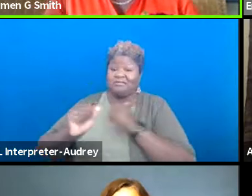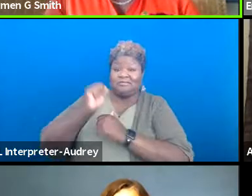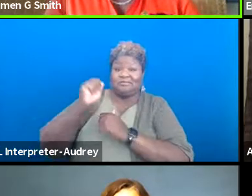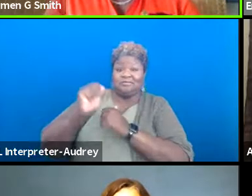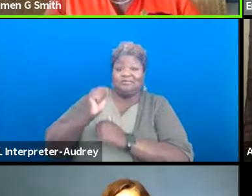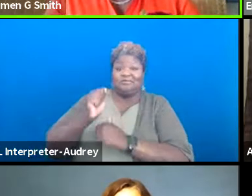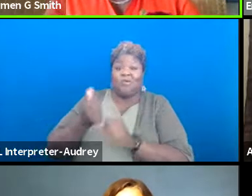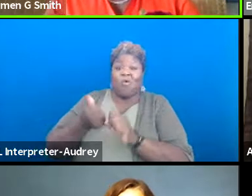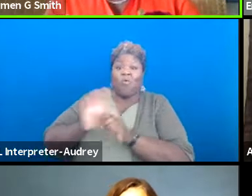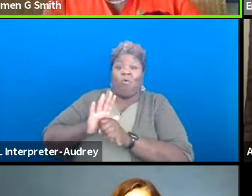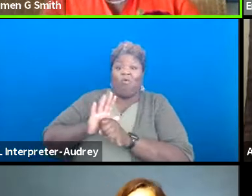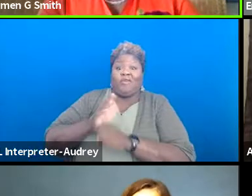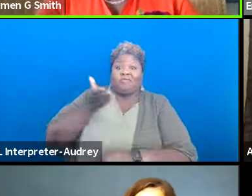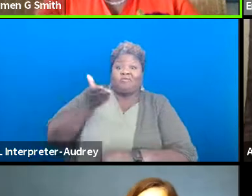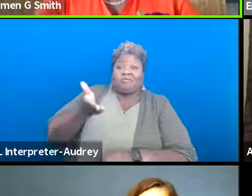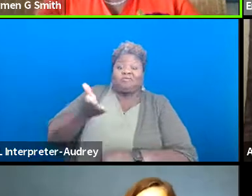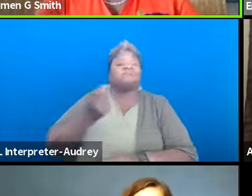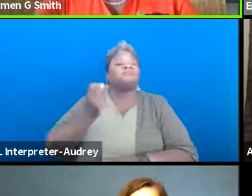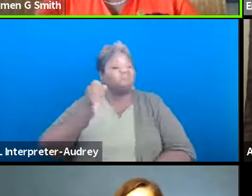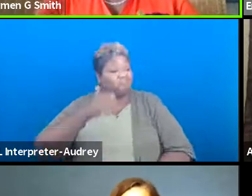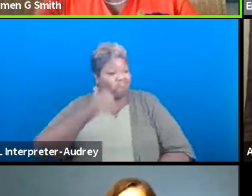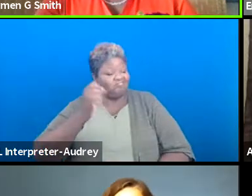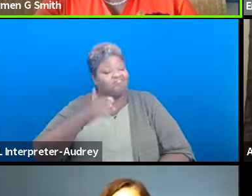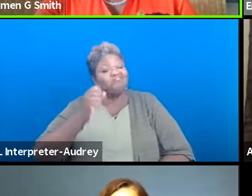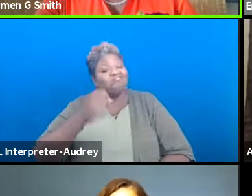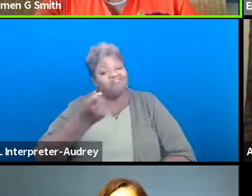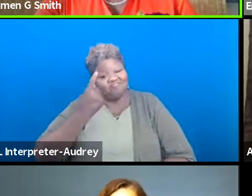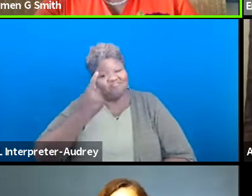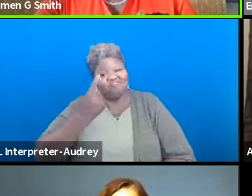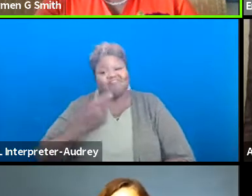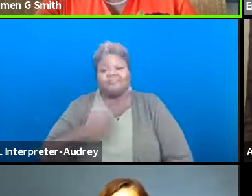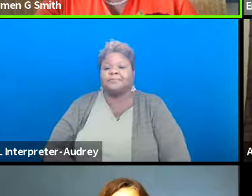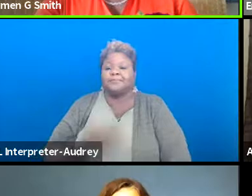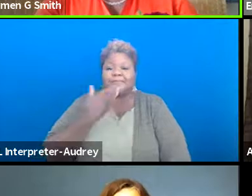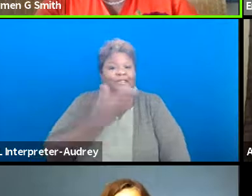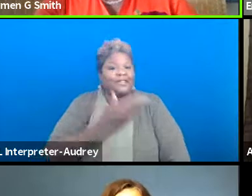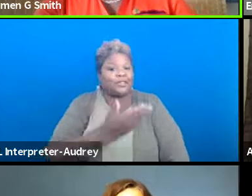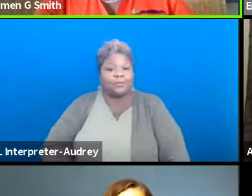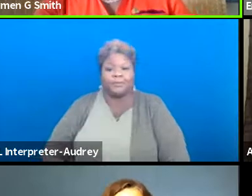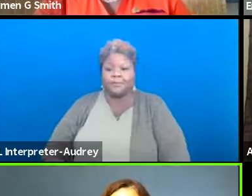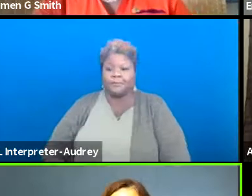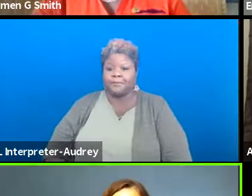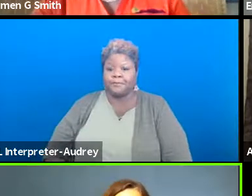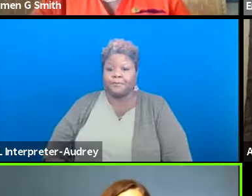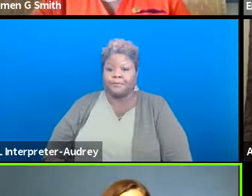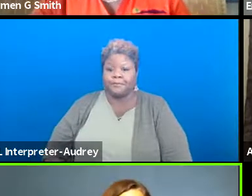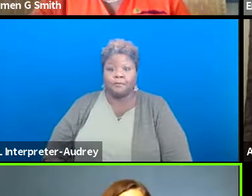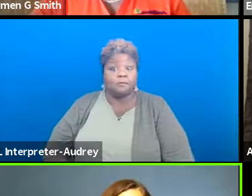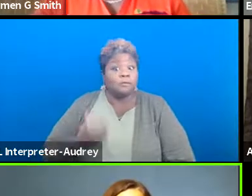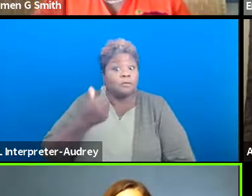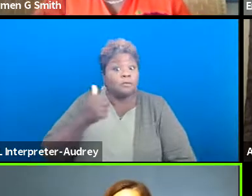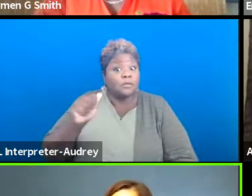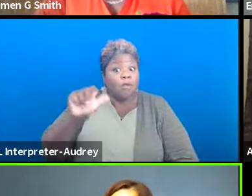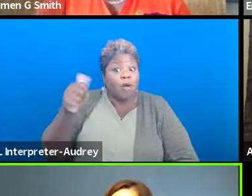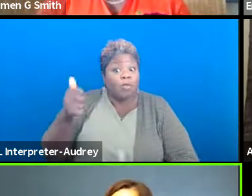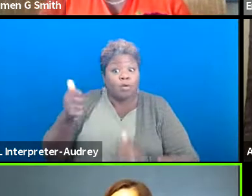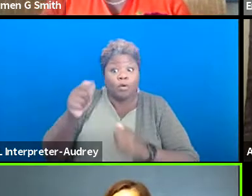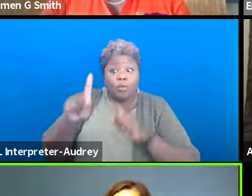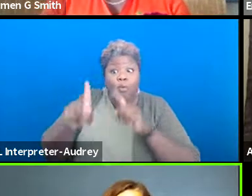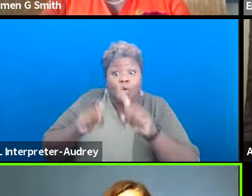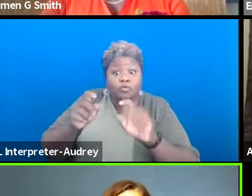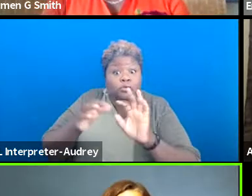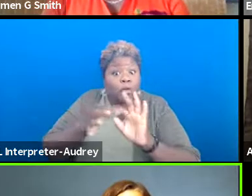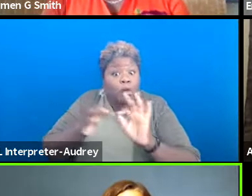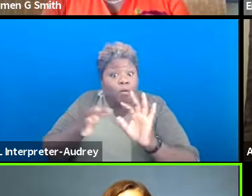present. Sure. Yeah. Thank you. Is there any other questions or comments